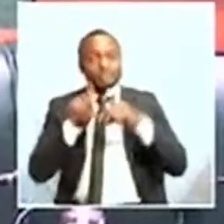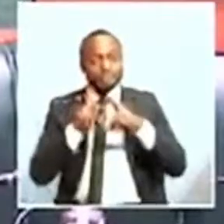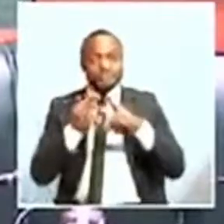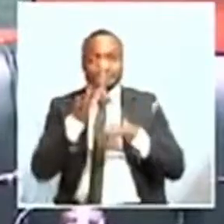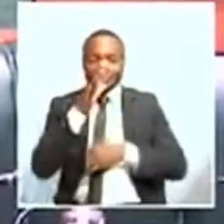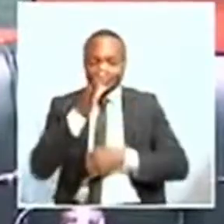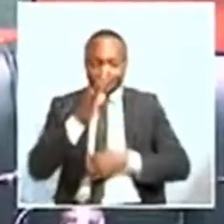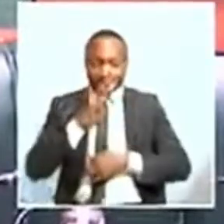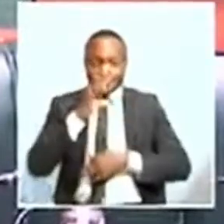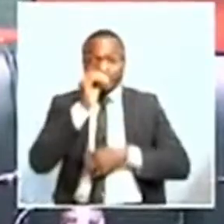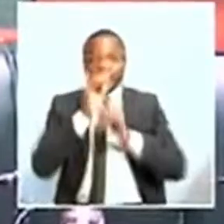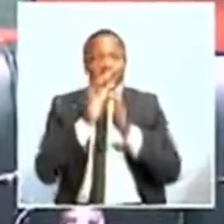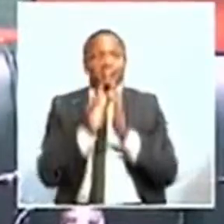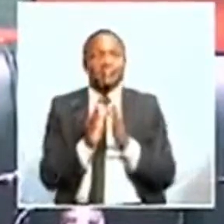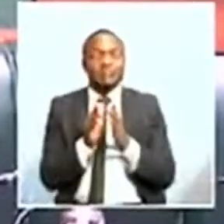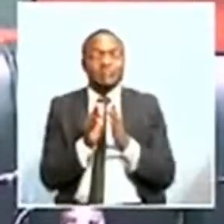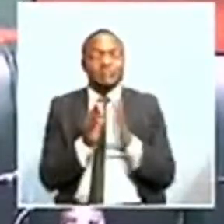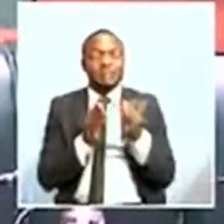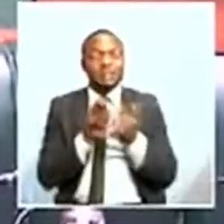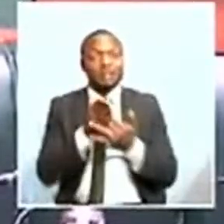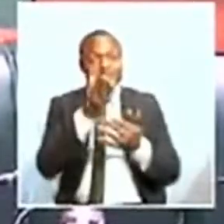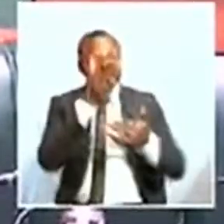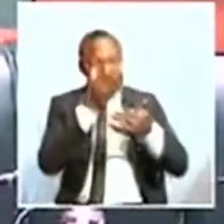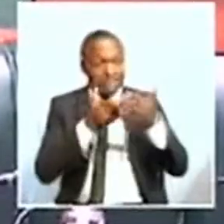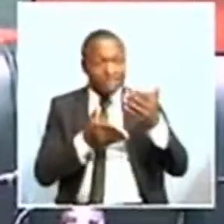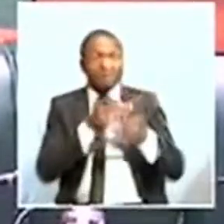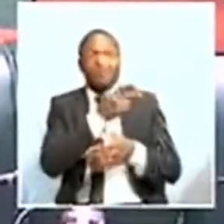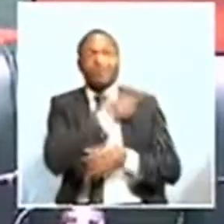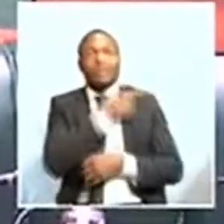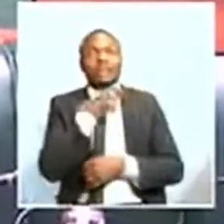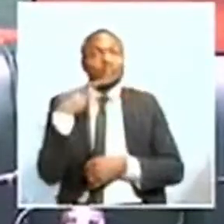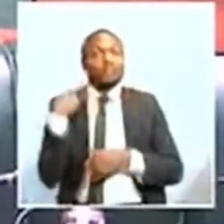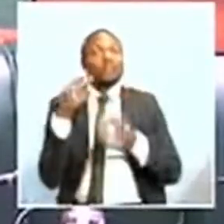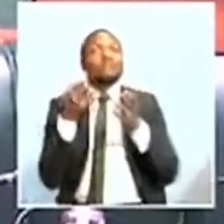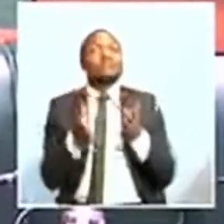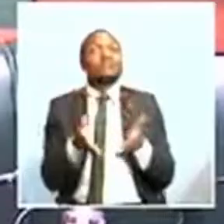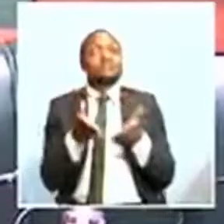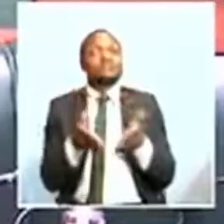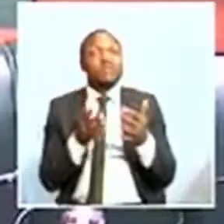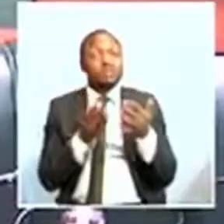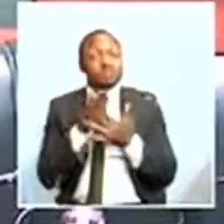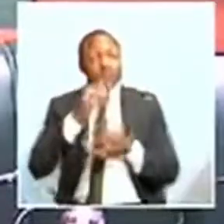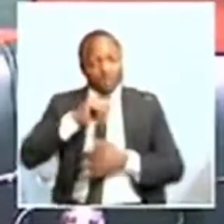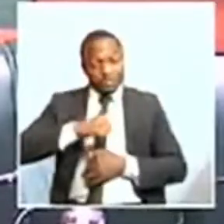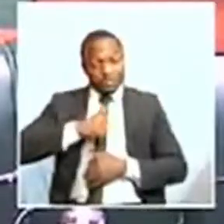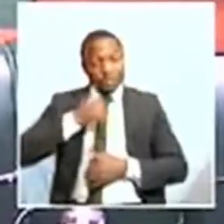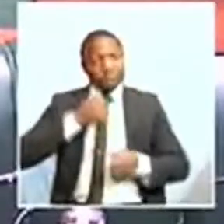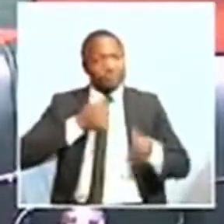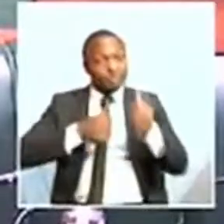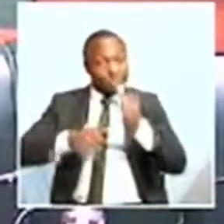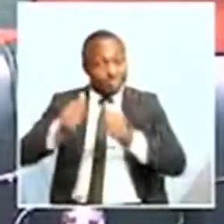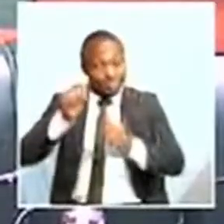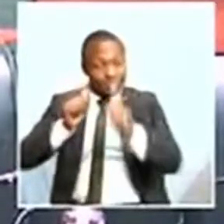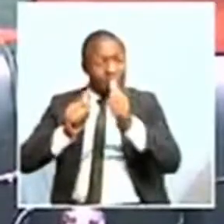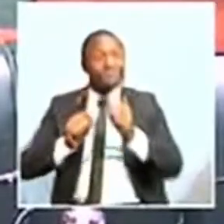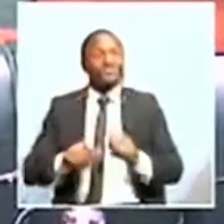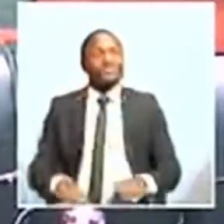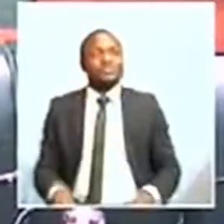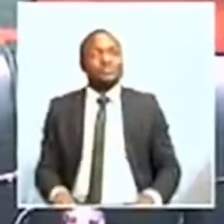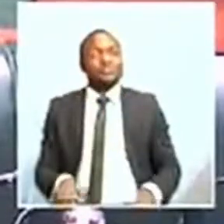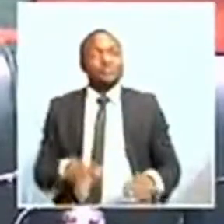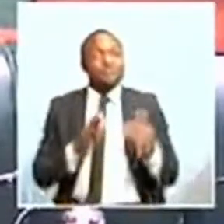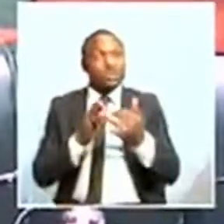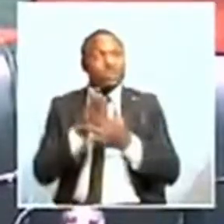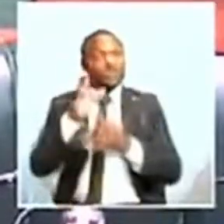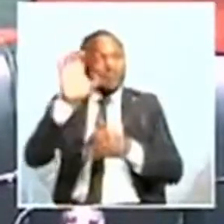Madam Speaker, through this Parliament and through ourselves, through our